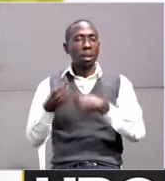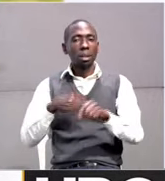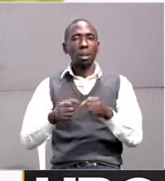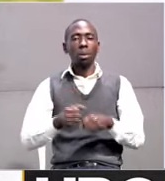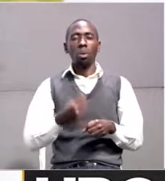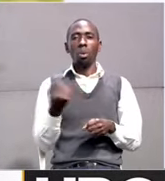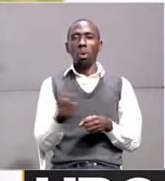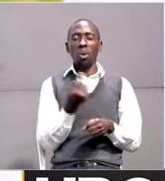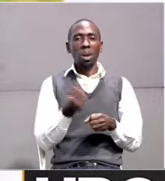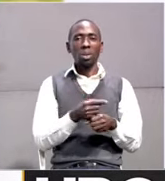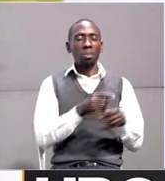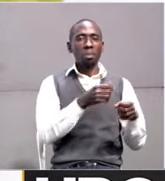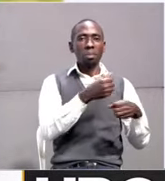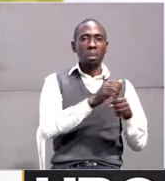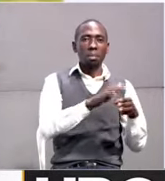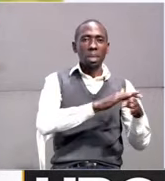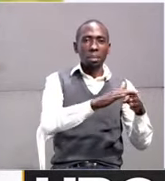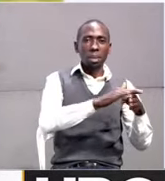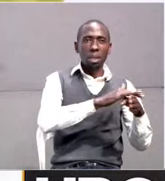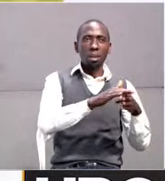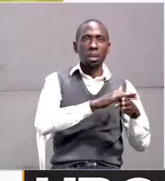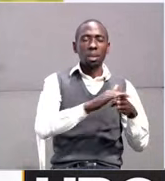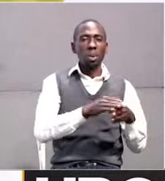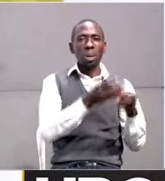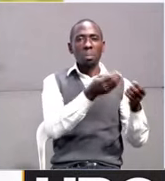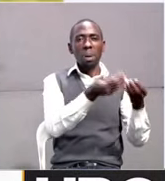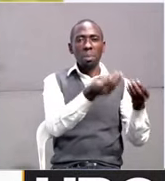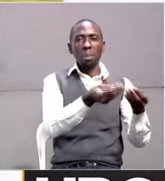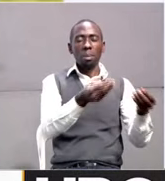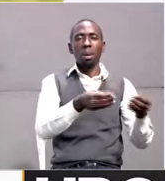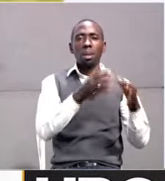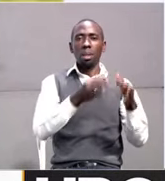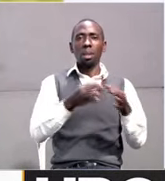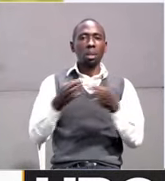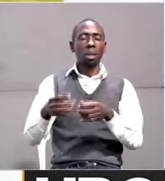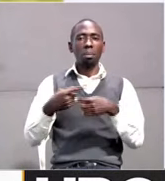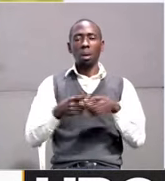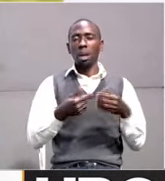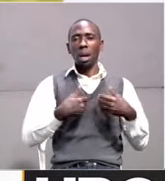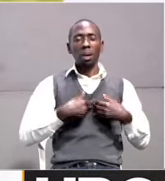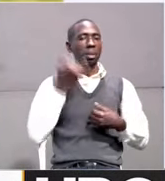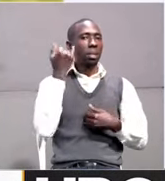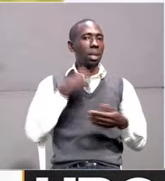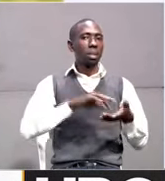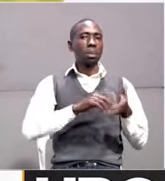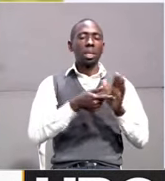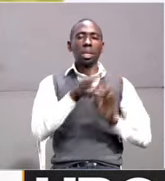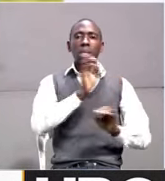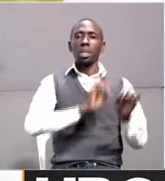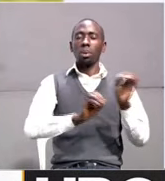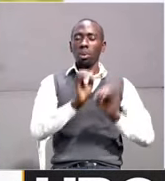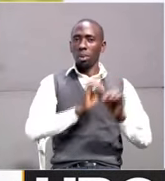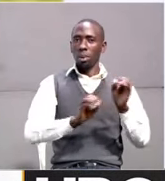them with petty things which don't have serious meaning